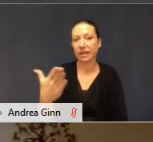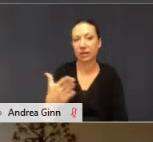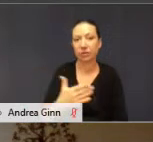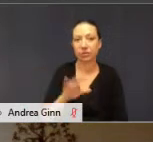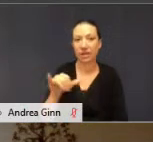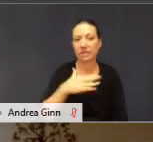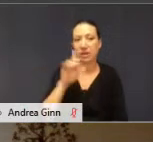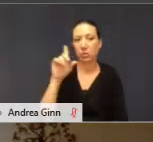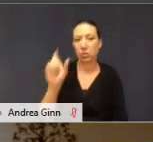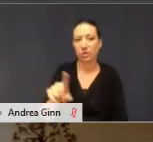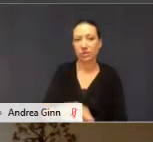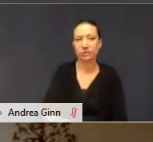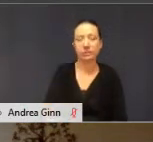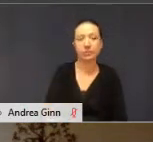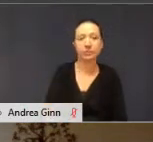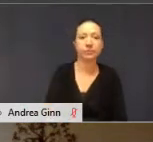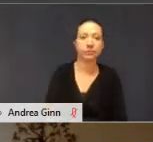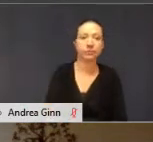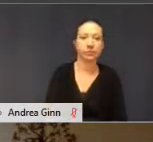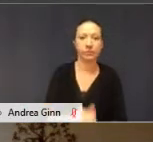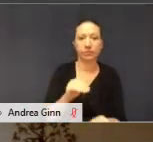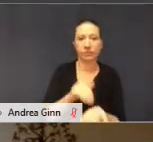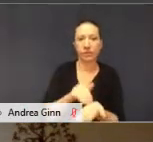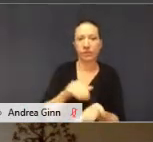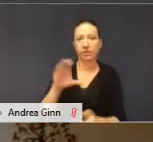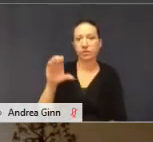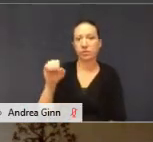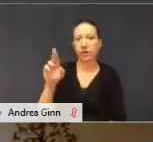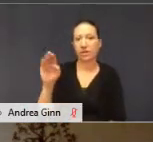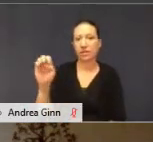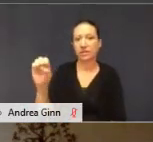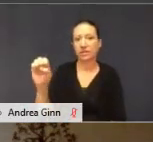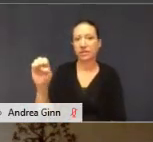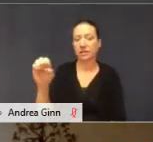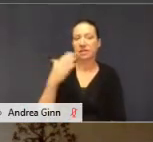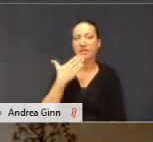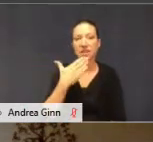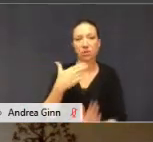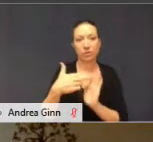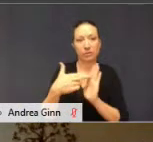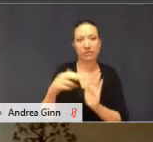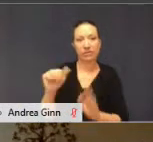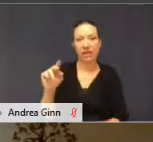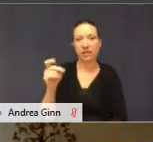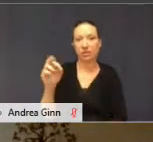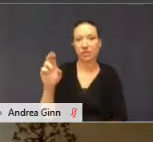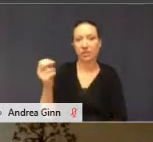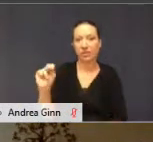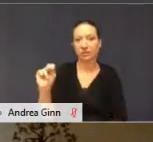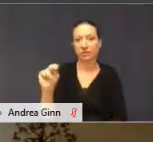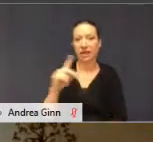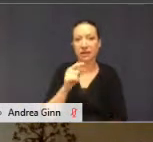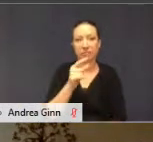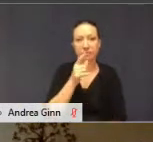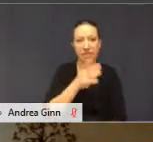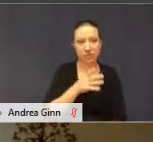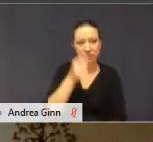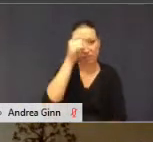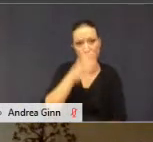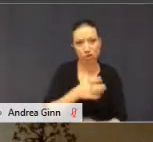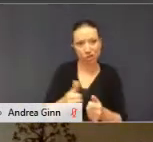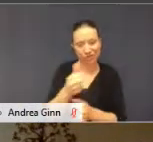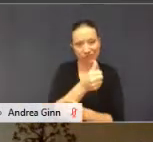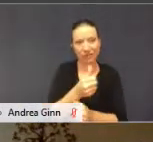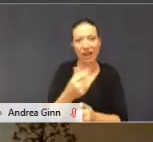question. Okay, thank you, Representative Anderson and Mr. Chair, both. I do know about